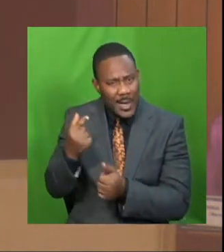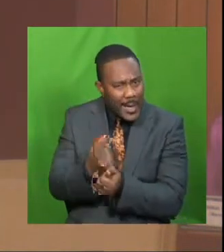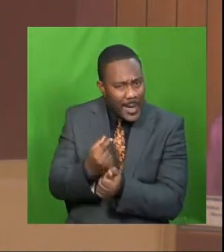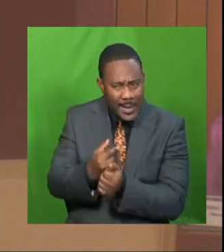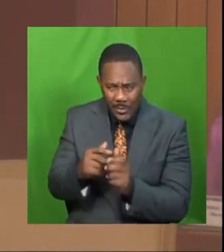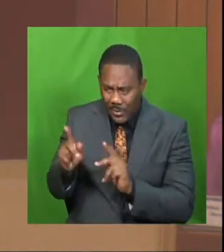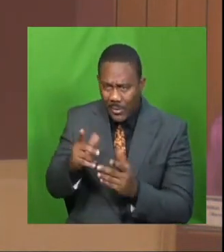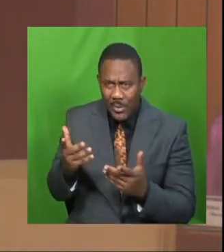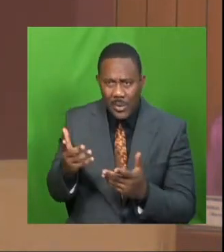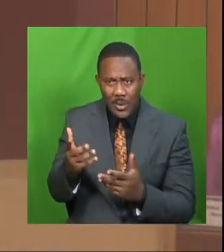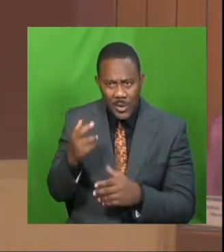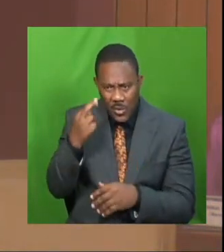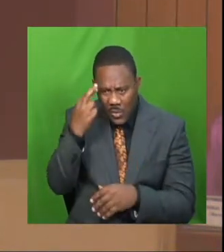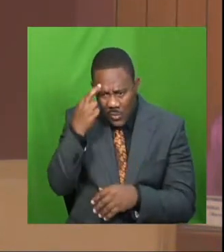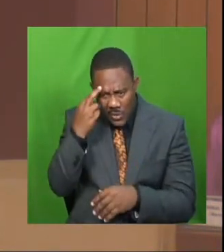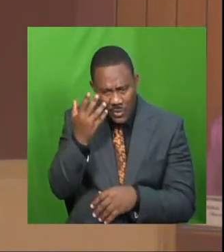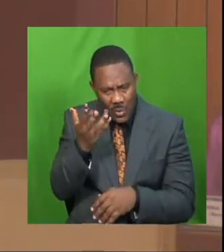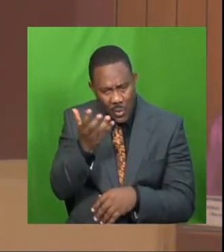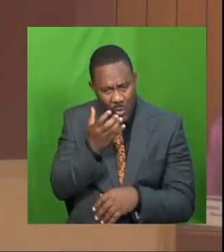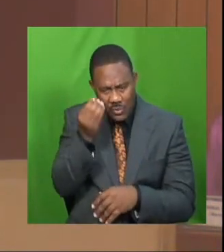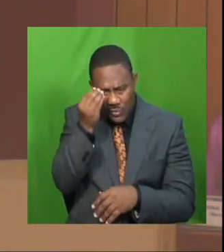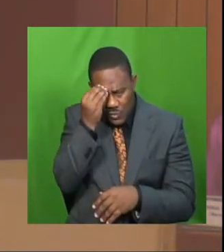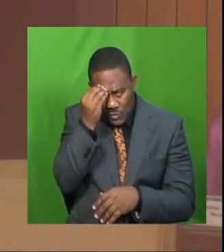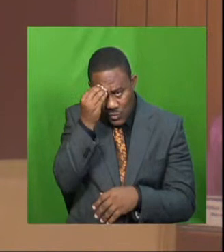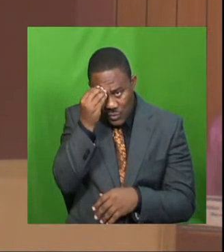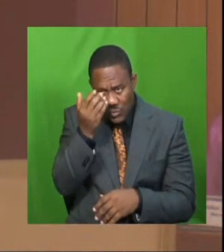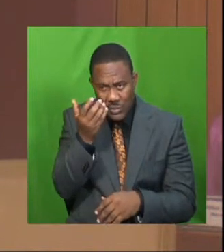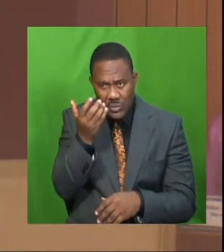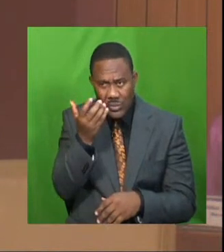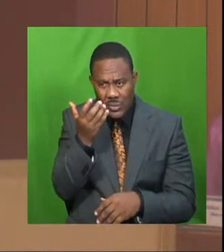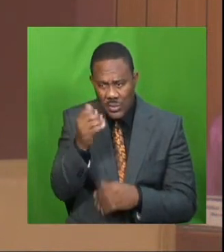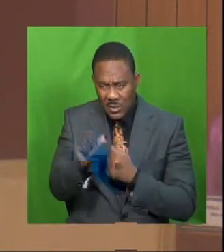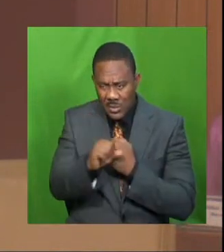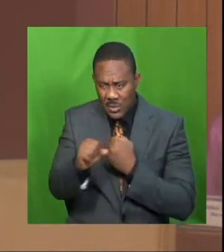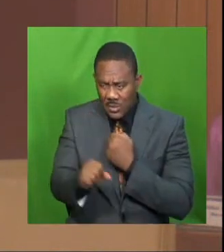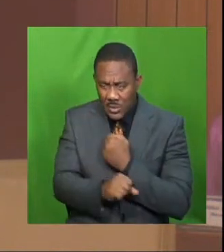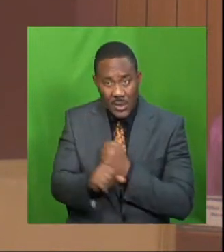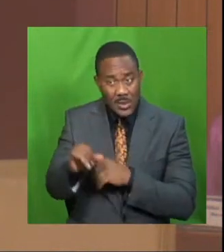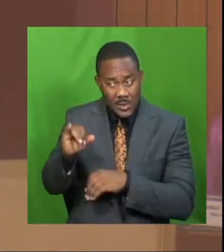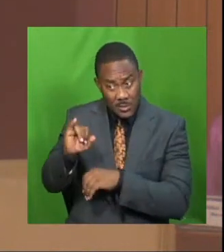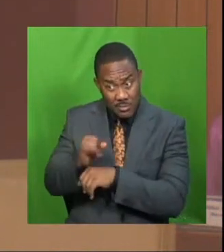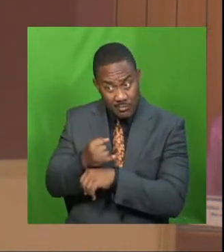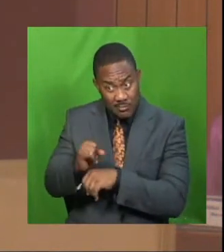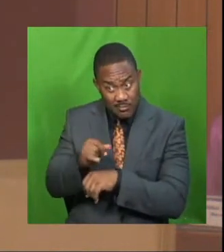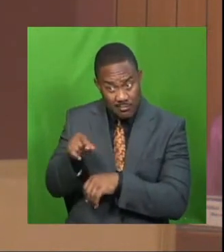why we are seeking answers to this. It's a state institution. These have been,